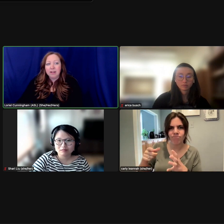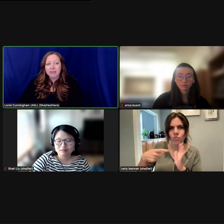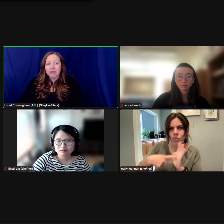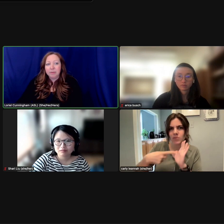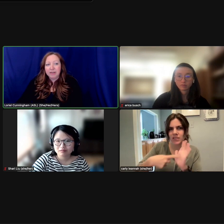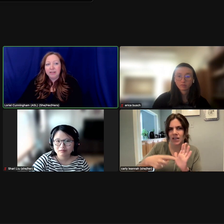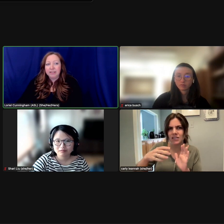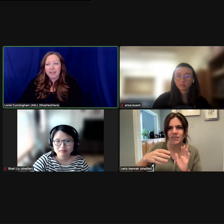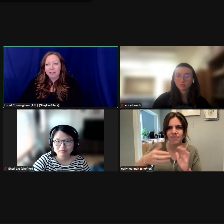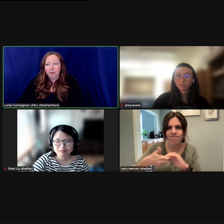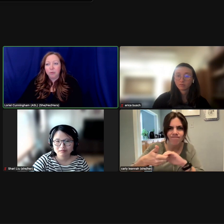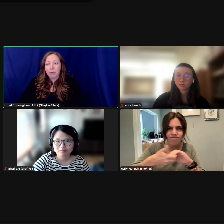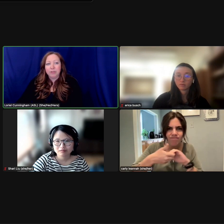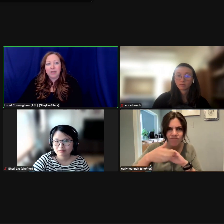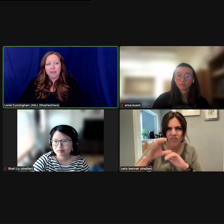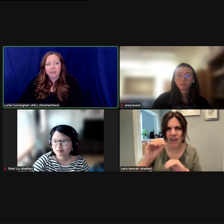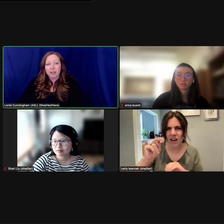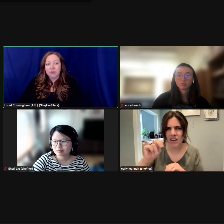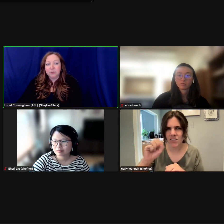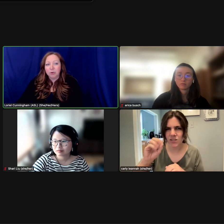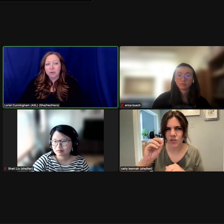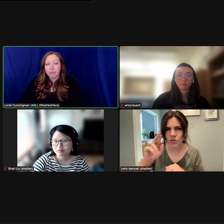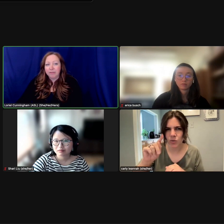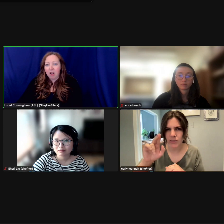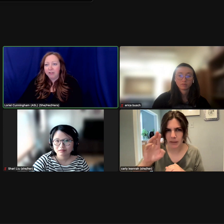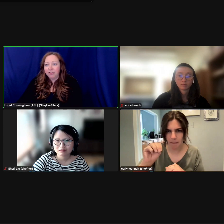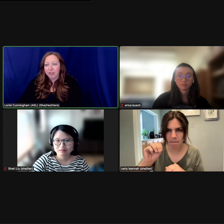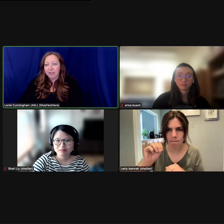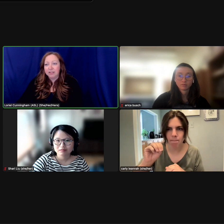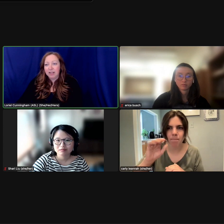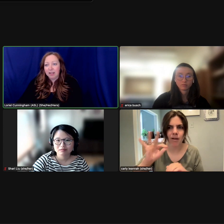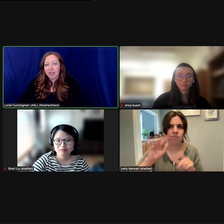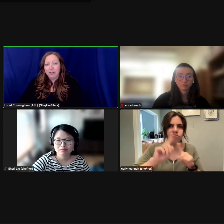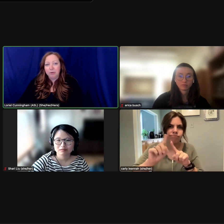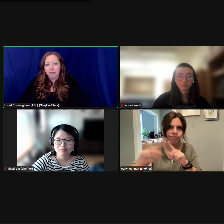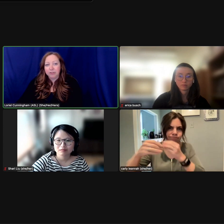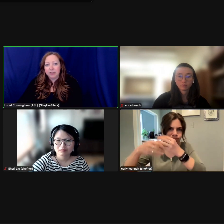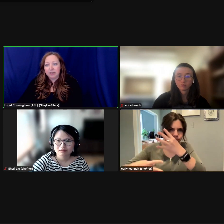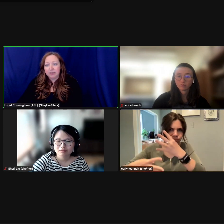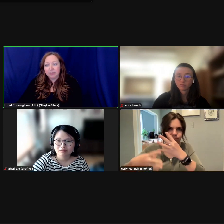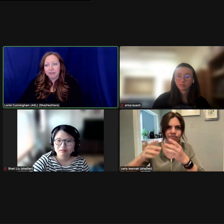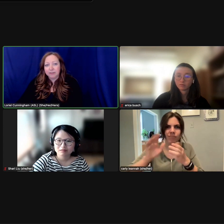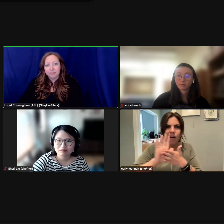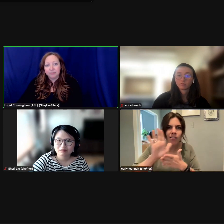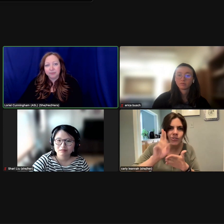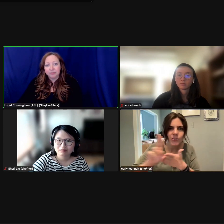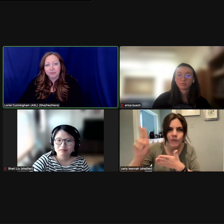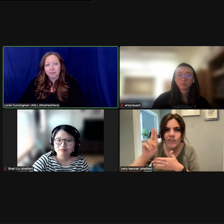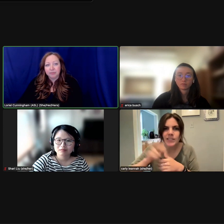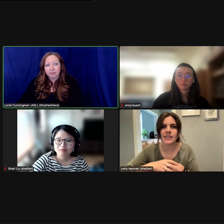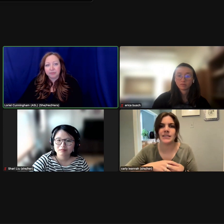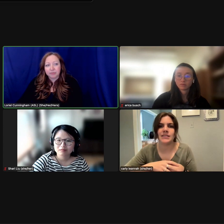The organizing committee together represents a consortium of colleges and universities,